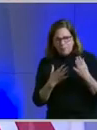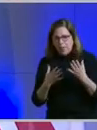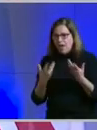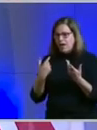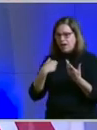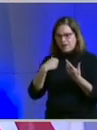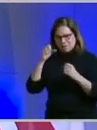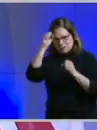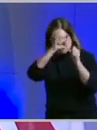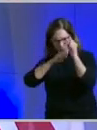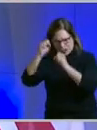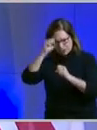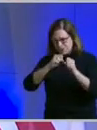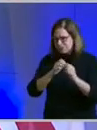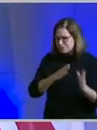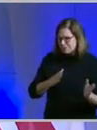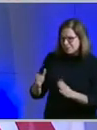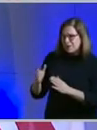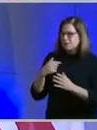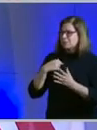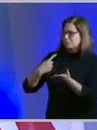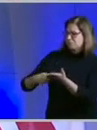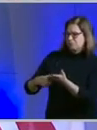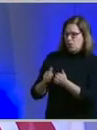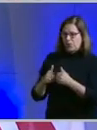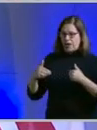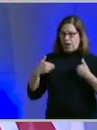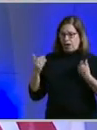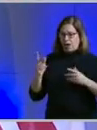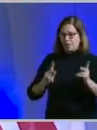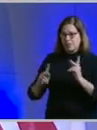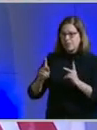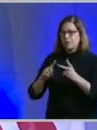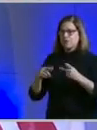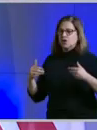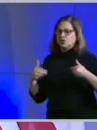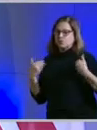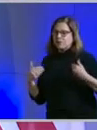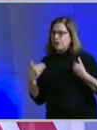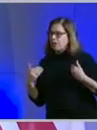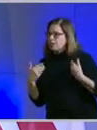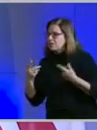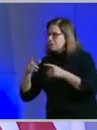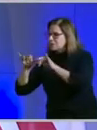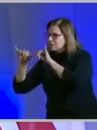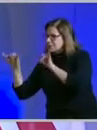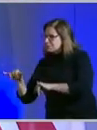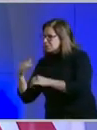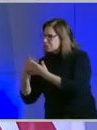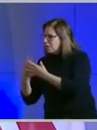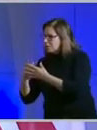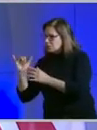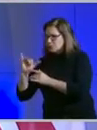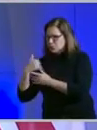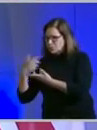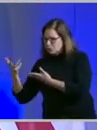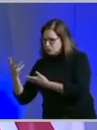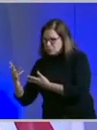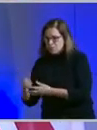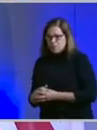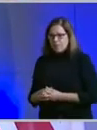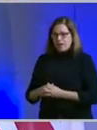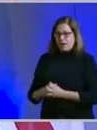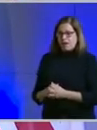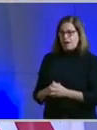who have entered the juvenile justice system. Director Lacey, talk to us about what you've done and what your plans are